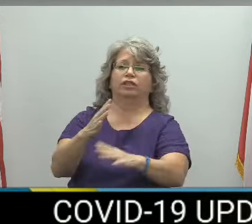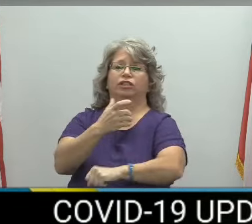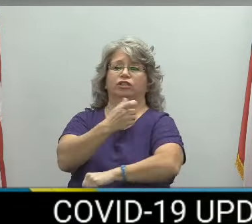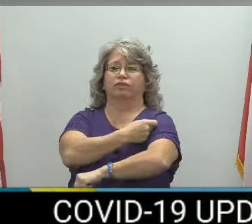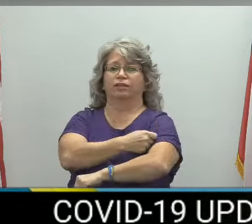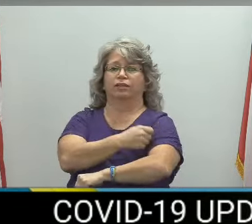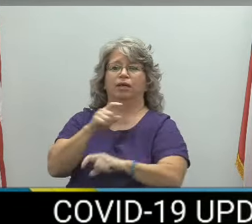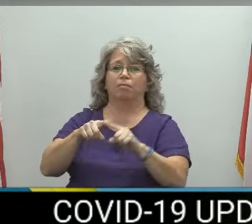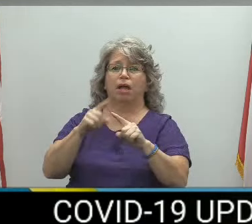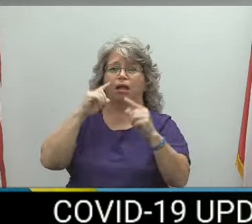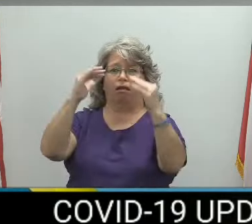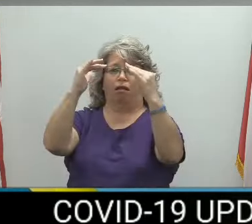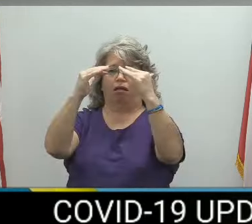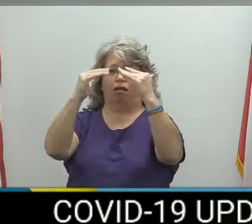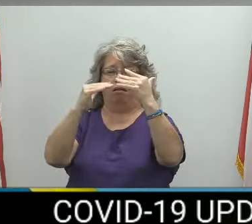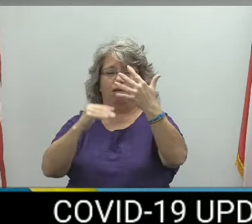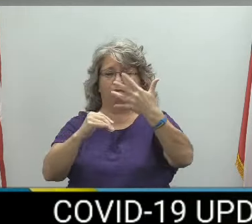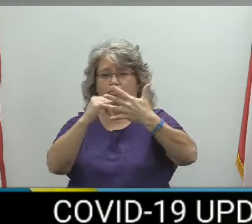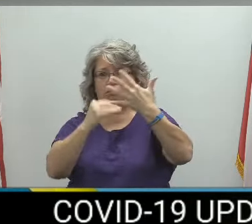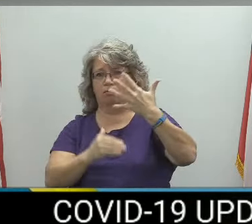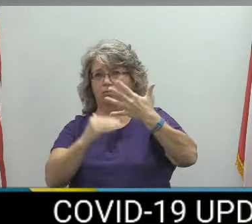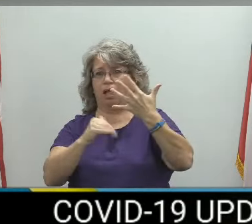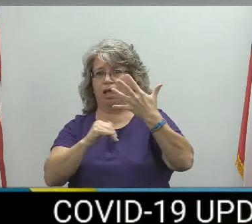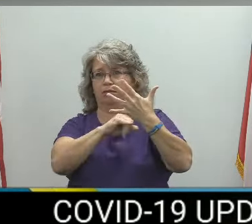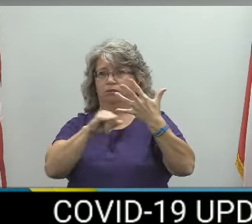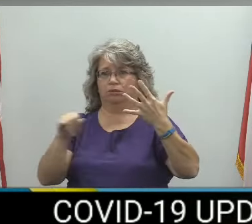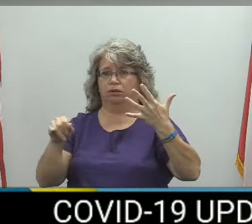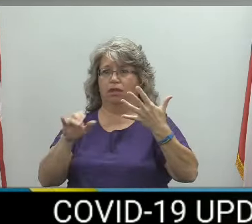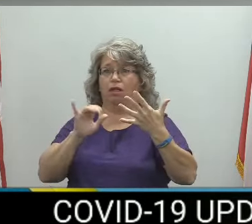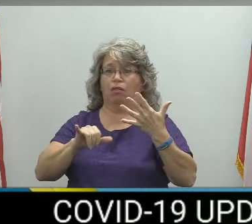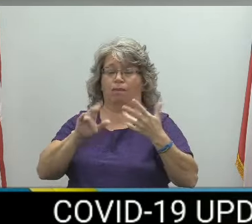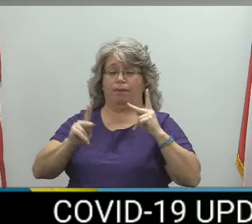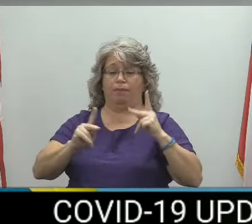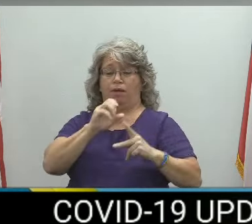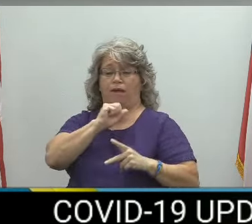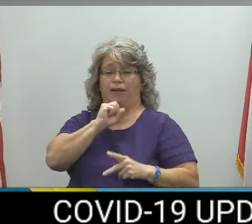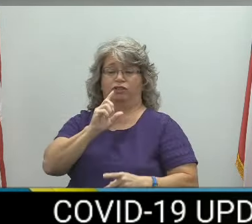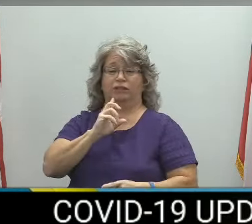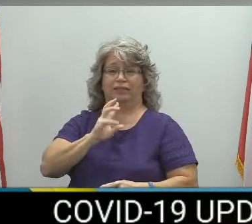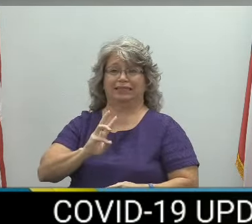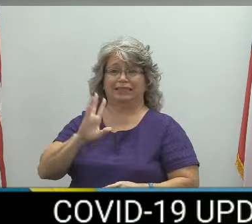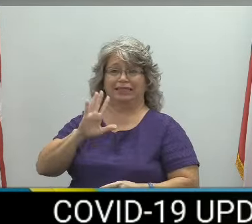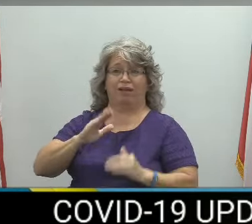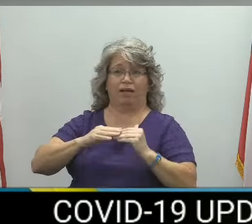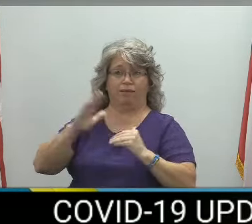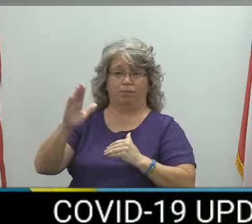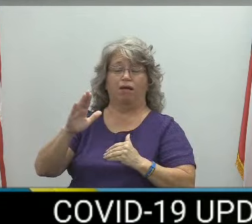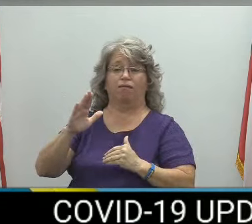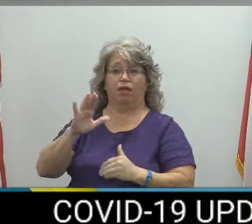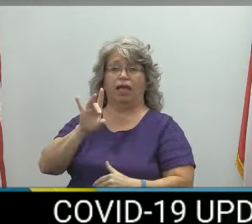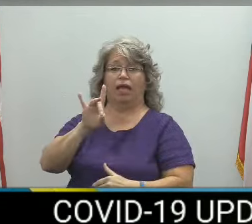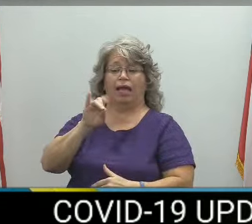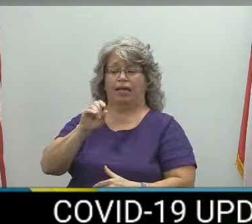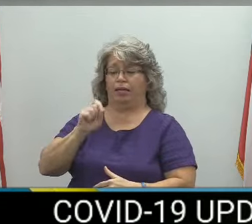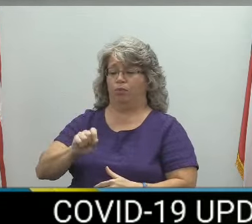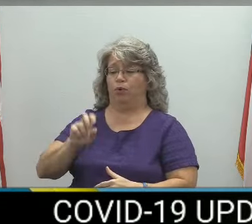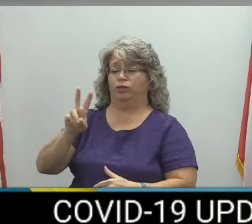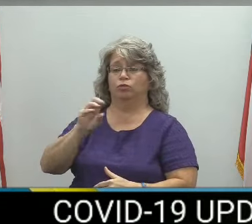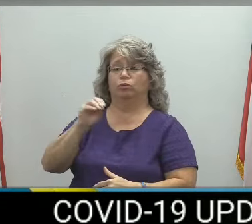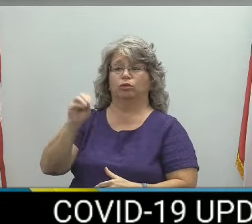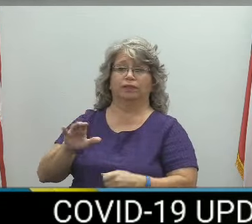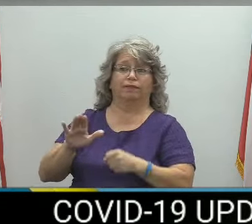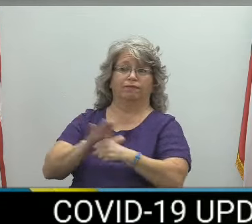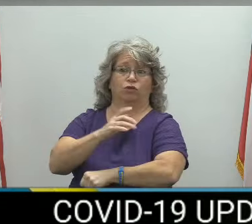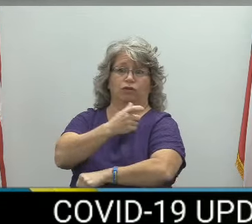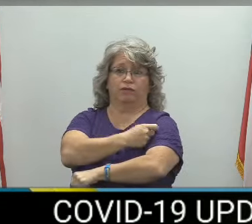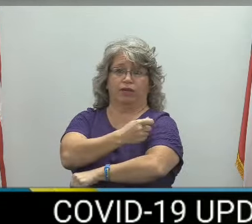the bottom of the slide, for those 65 years and older, we're at 80.2% fully vaccinated. And then you